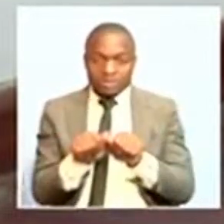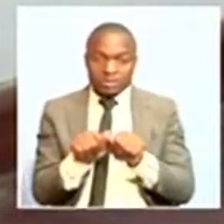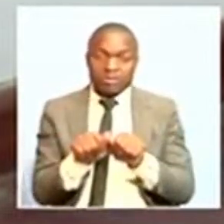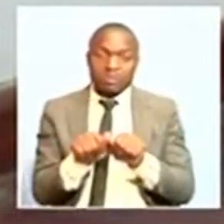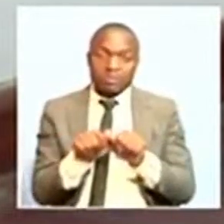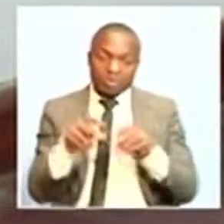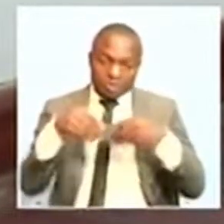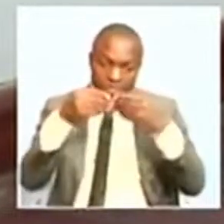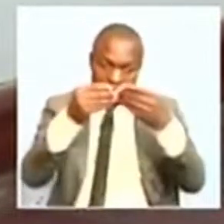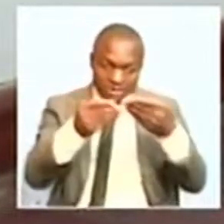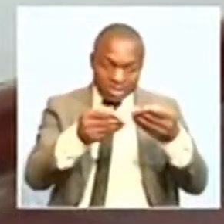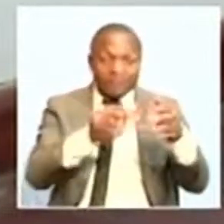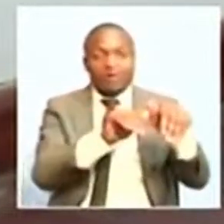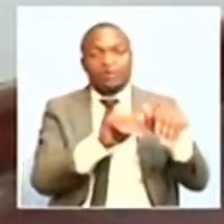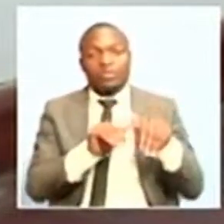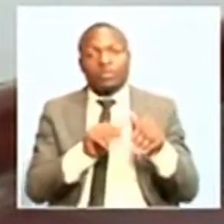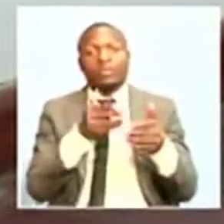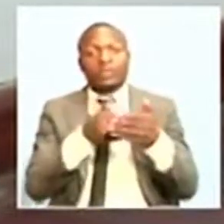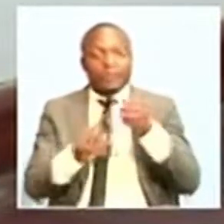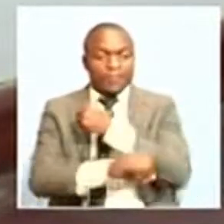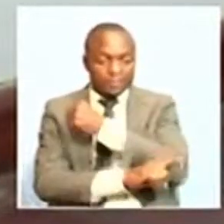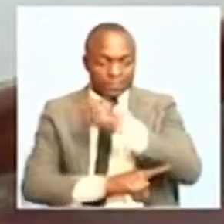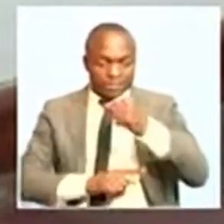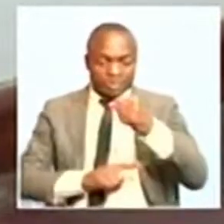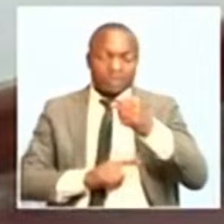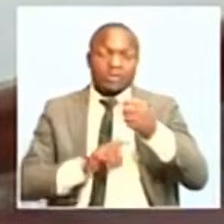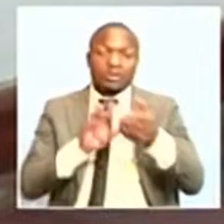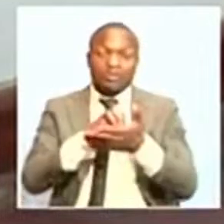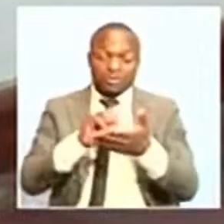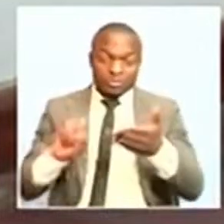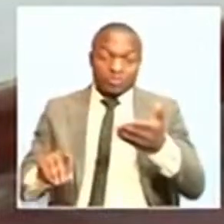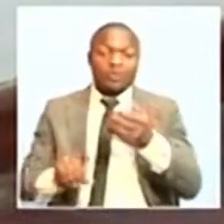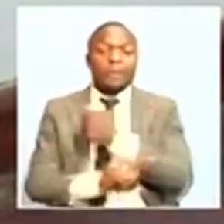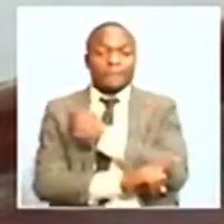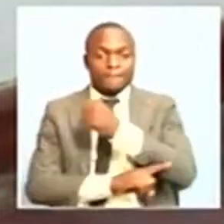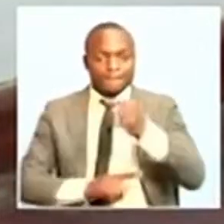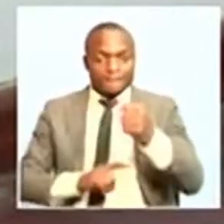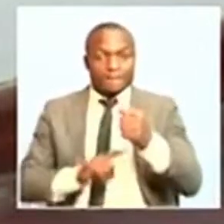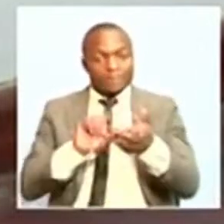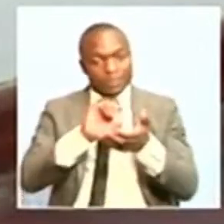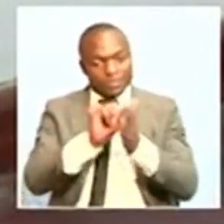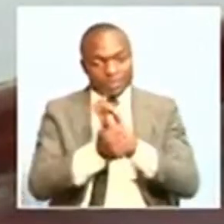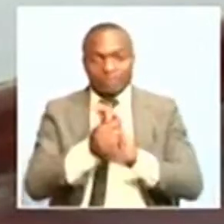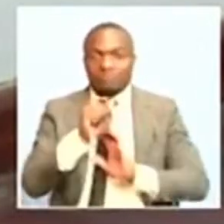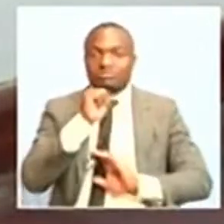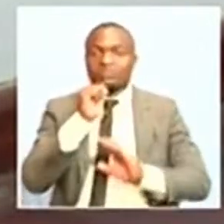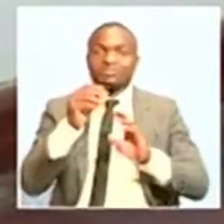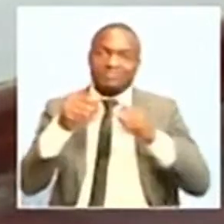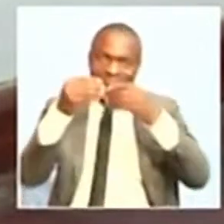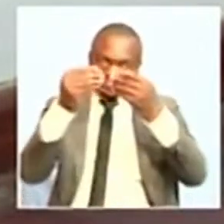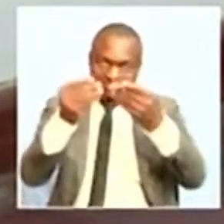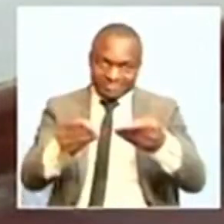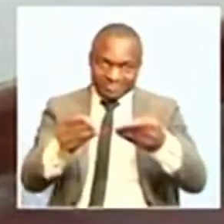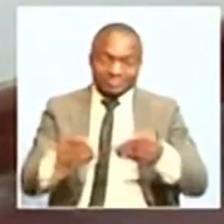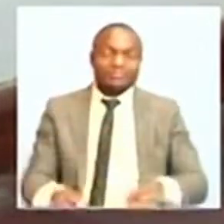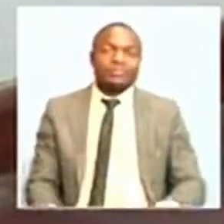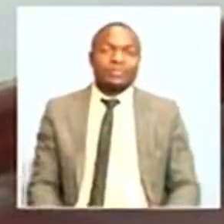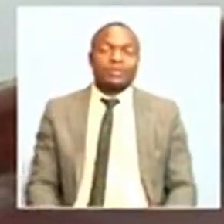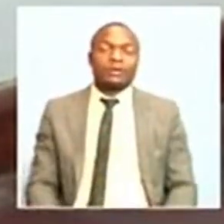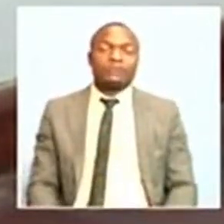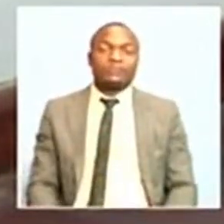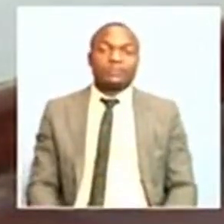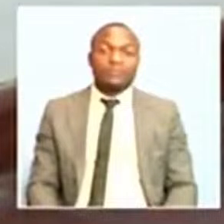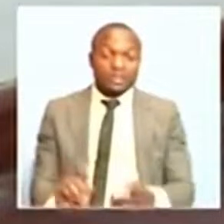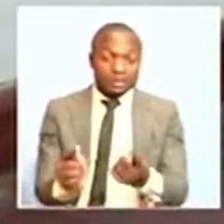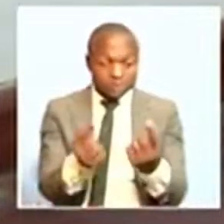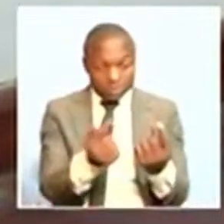penalties. However, Chair, we note there that the Act does not provide the